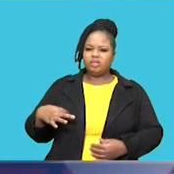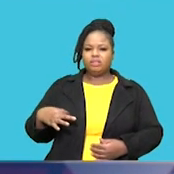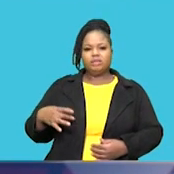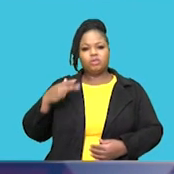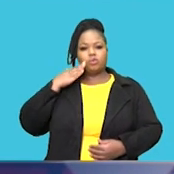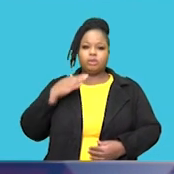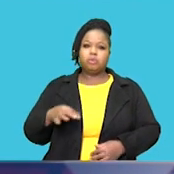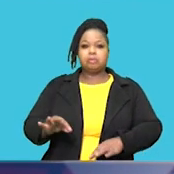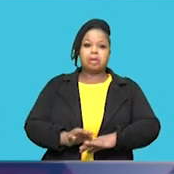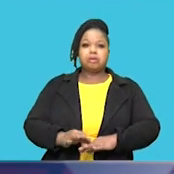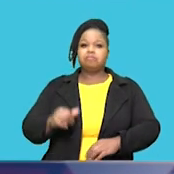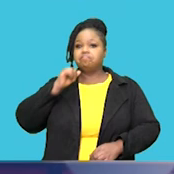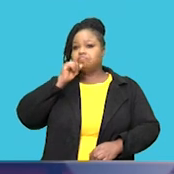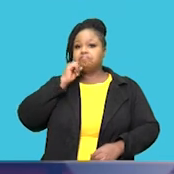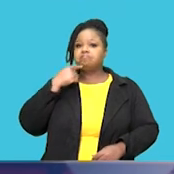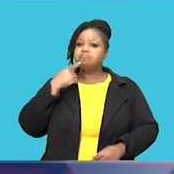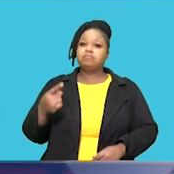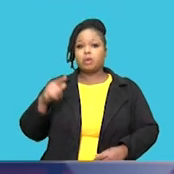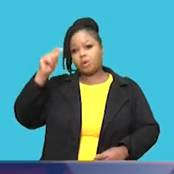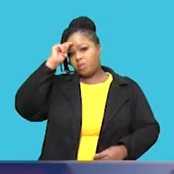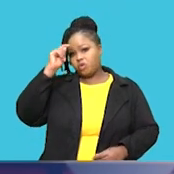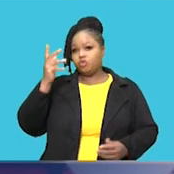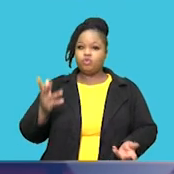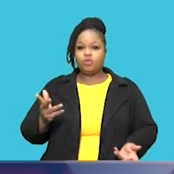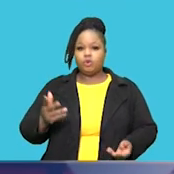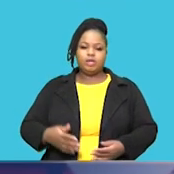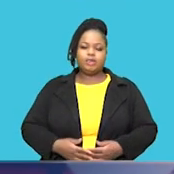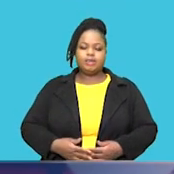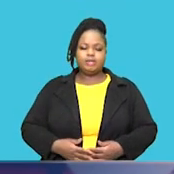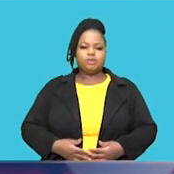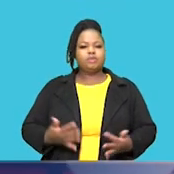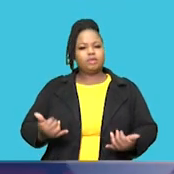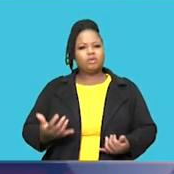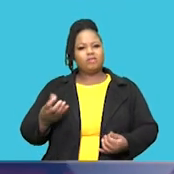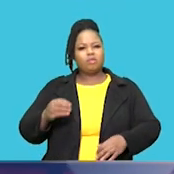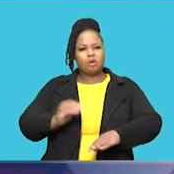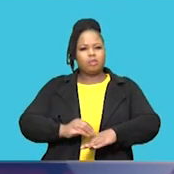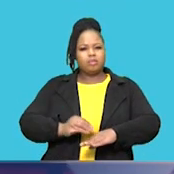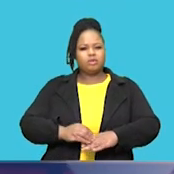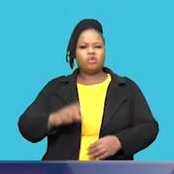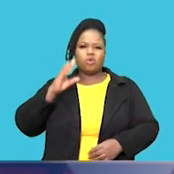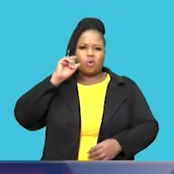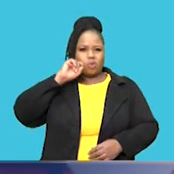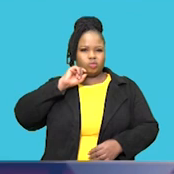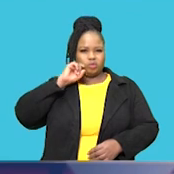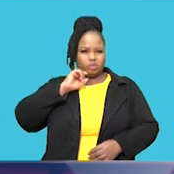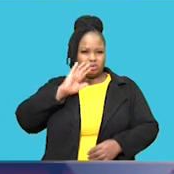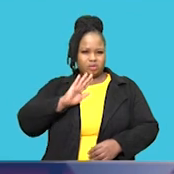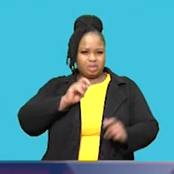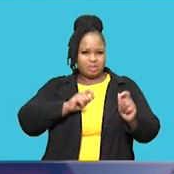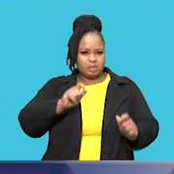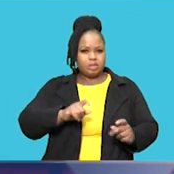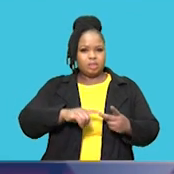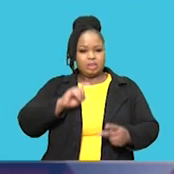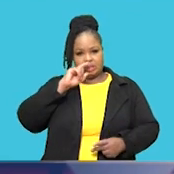married with kids, they were just referring to us as boys. So we have a problem of ageism, but we also have a problem of